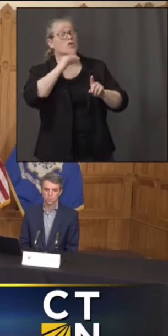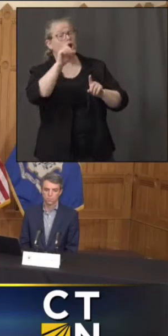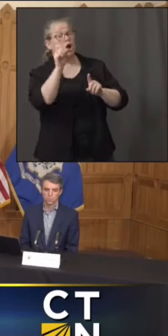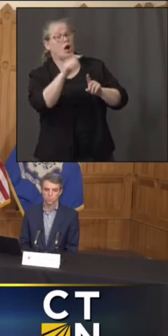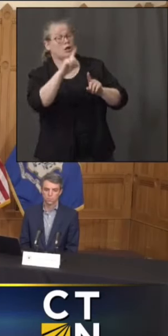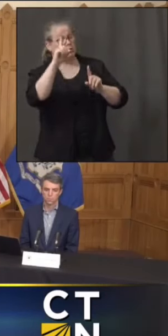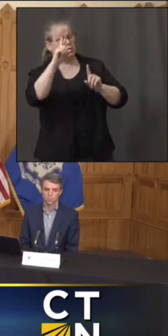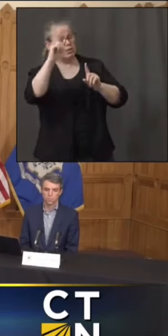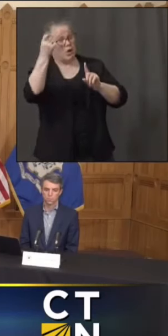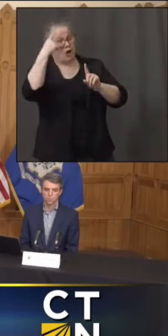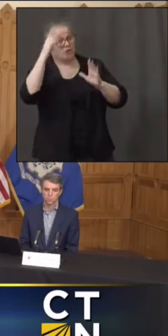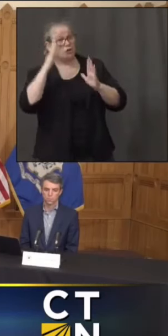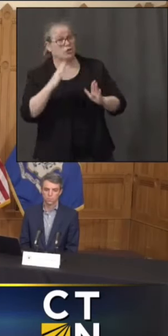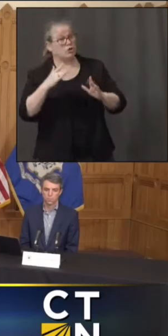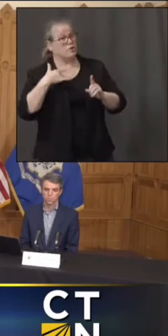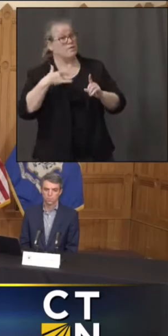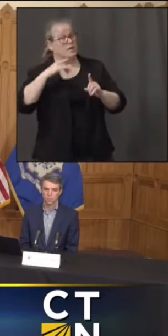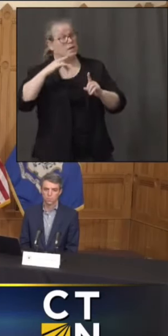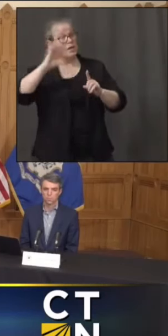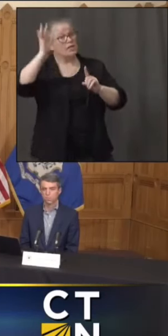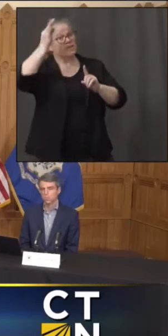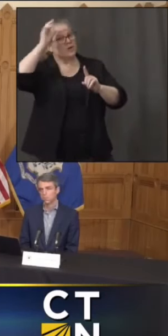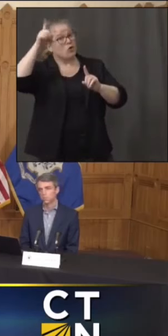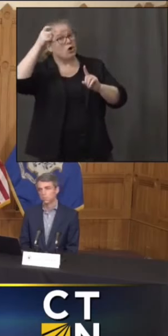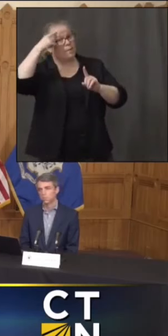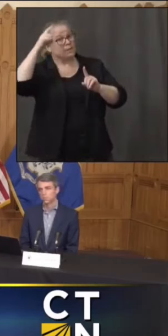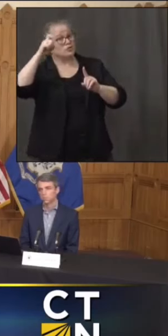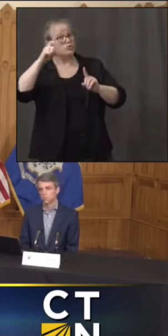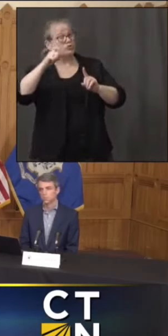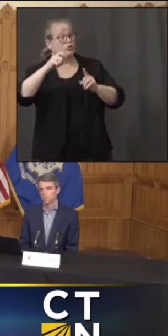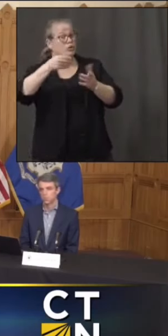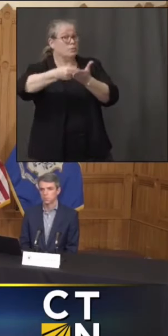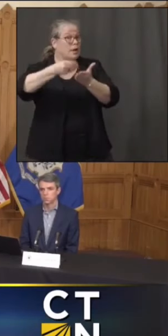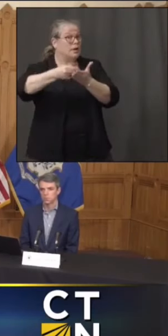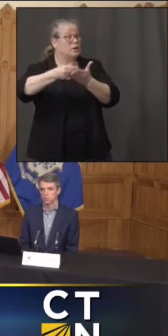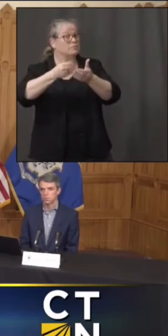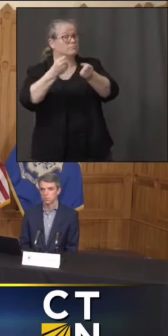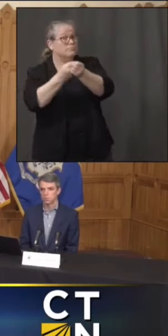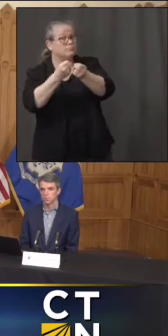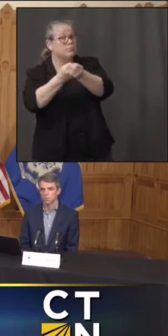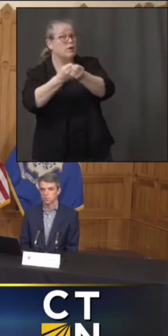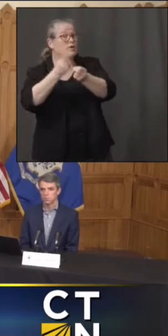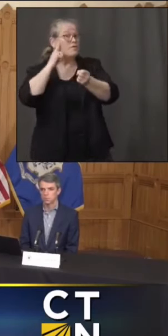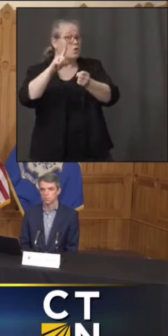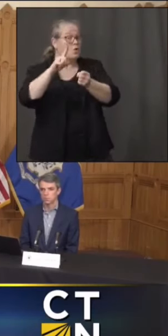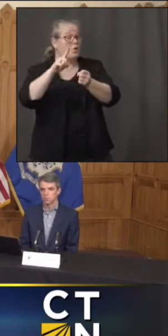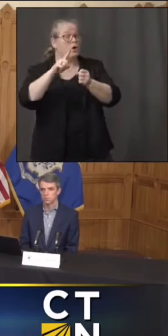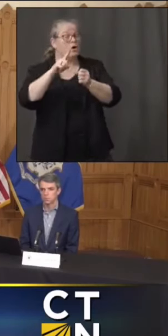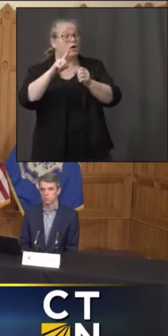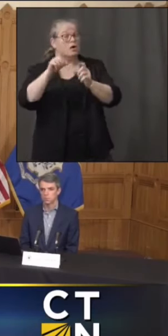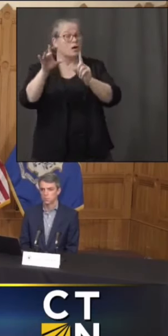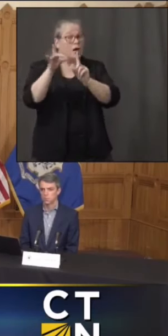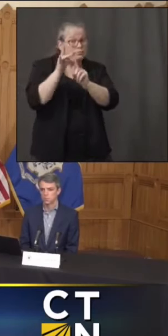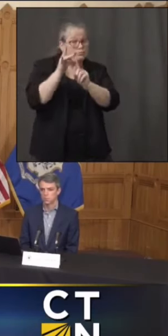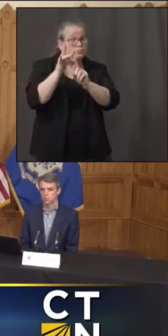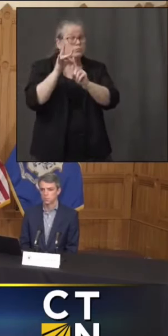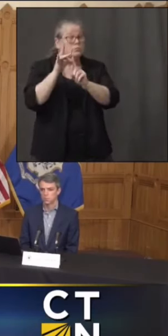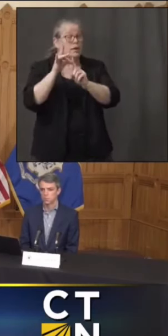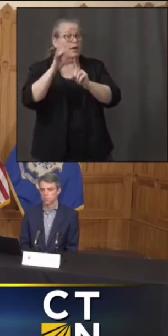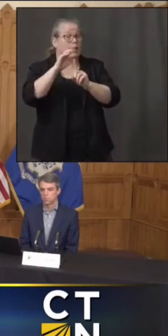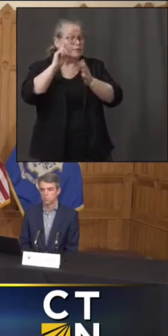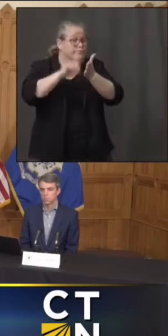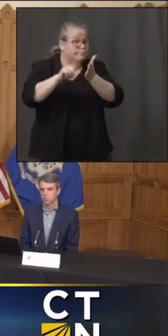hire contract tracers, also to provide resources to help infected and exposed people stay isolated,